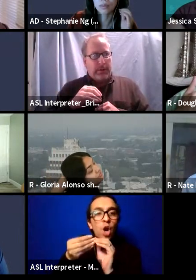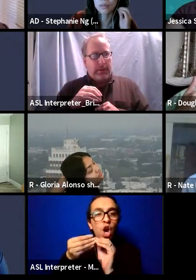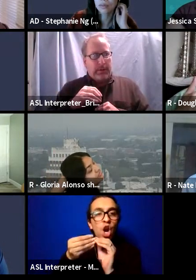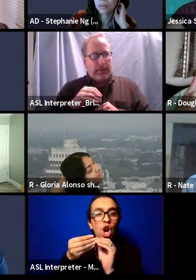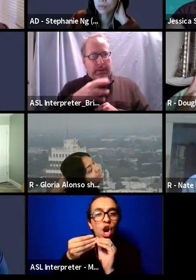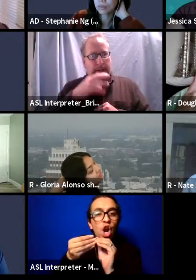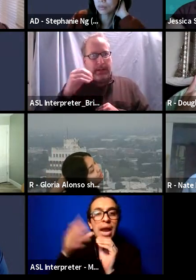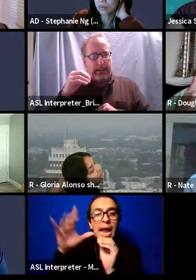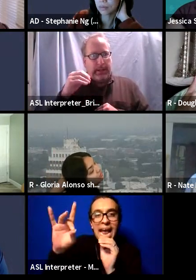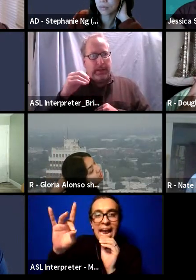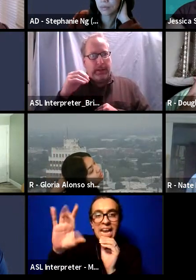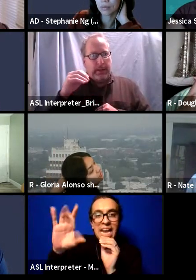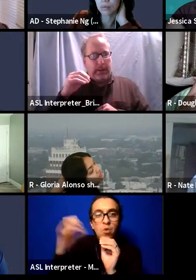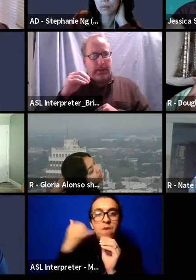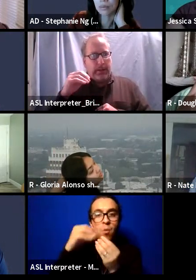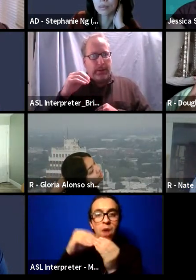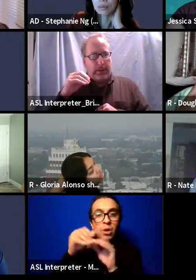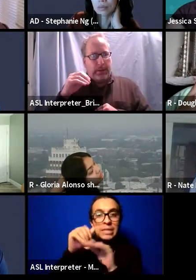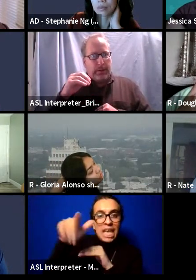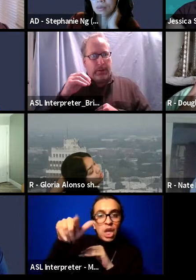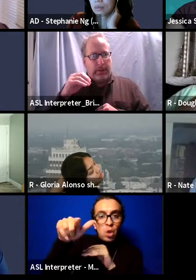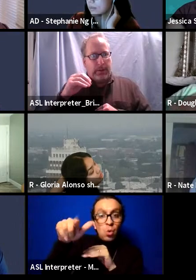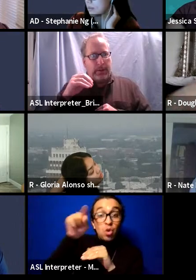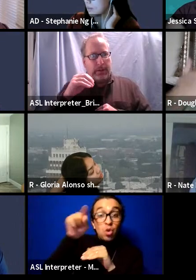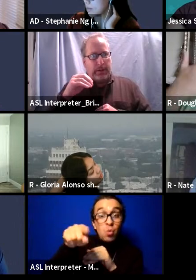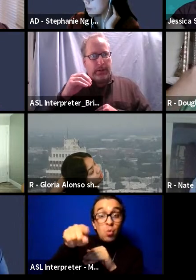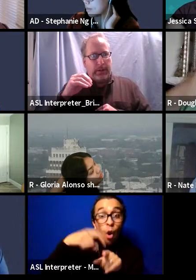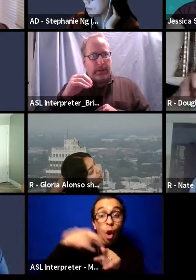me know if he's having any issues.